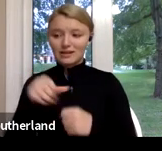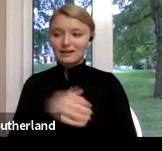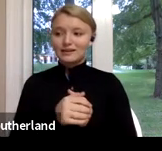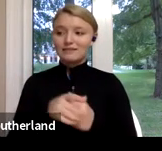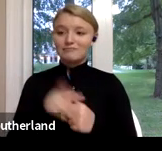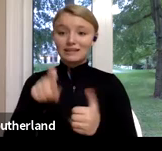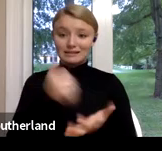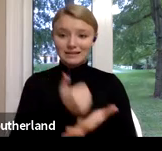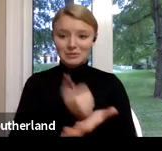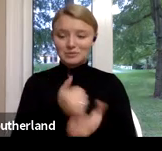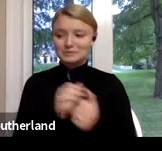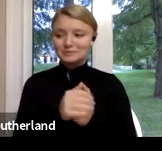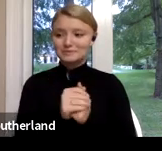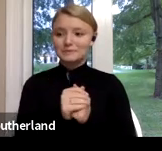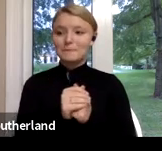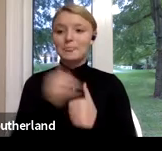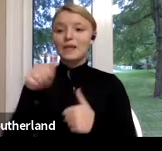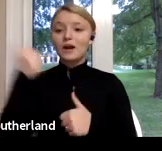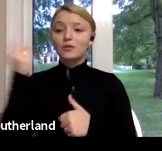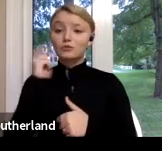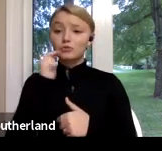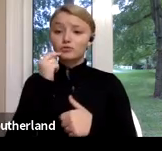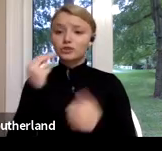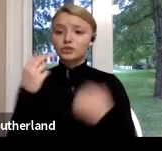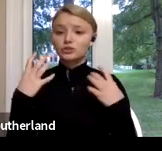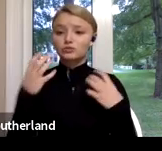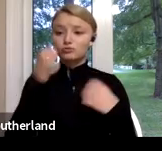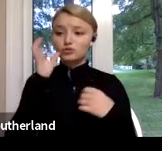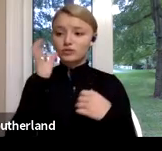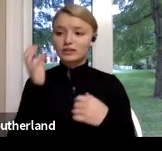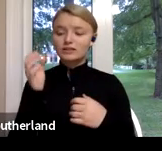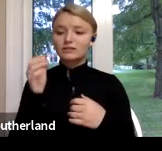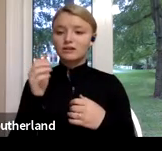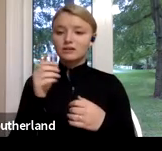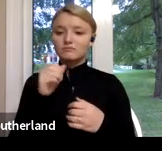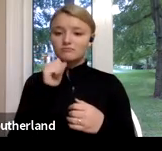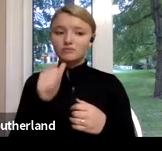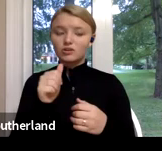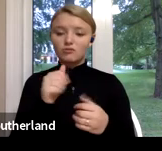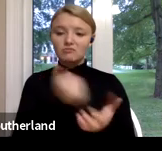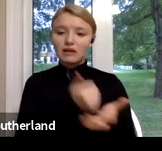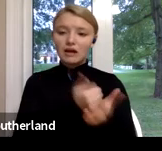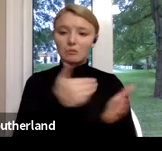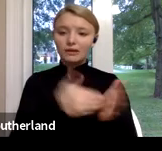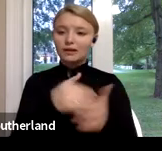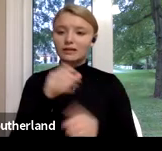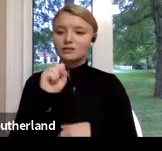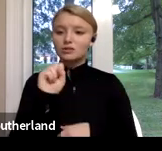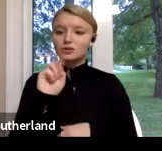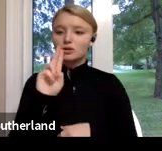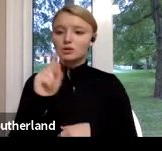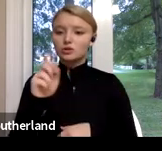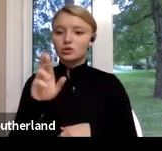most other so-called nutritional drinks do very little against superoxide, which is the worst free